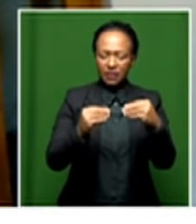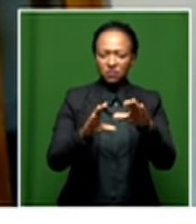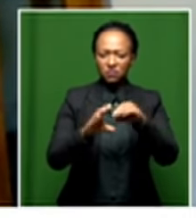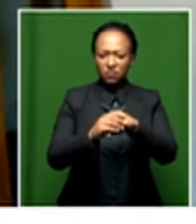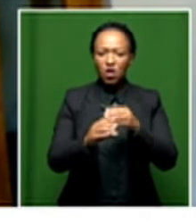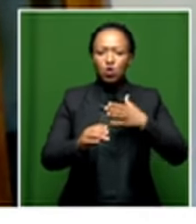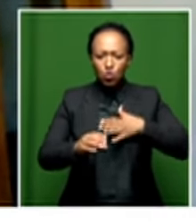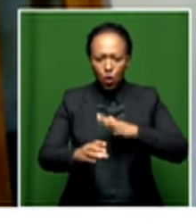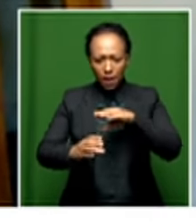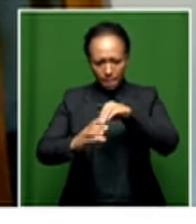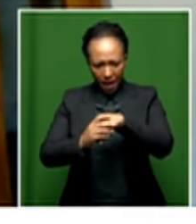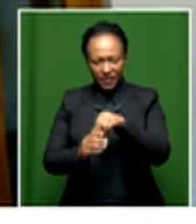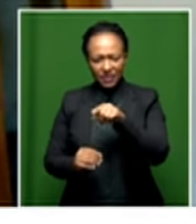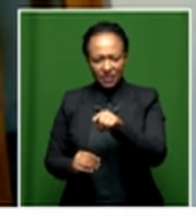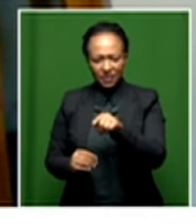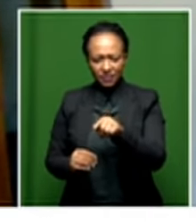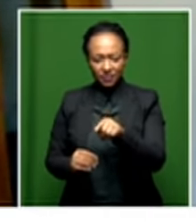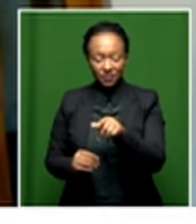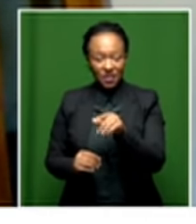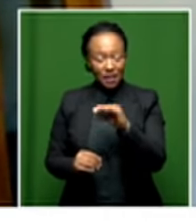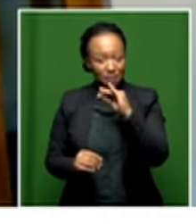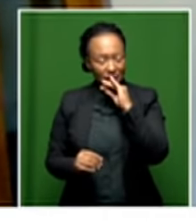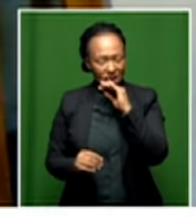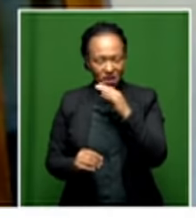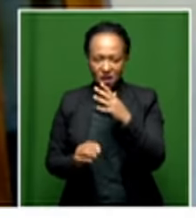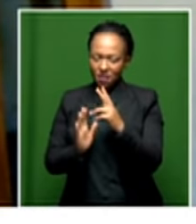sites, there's very, very strict